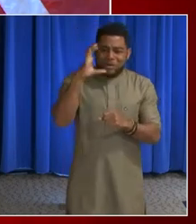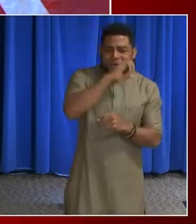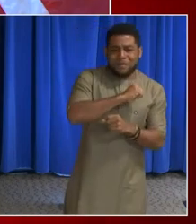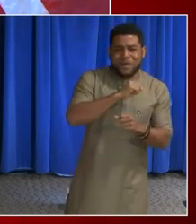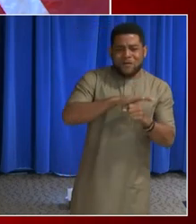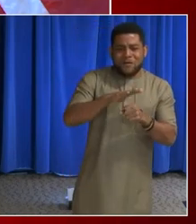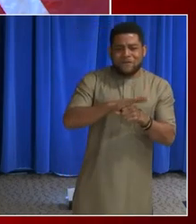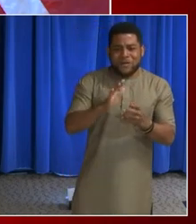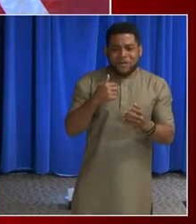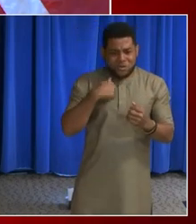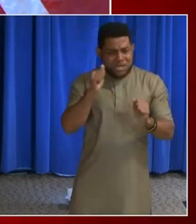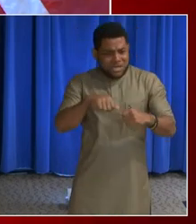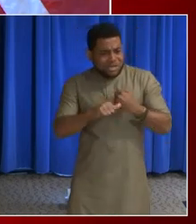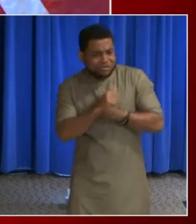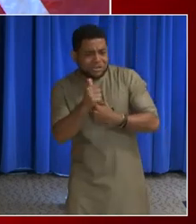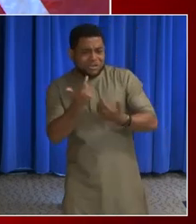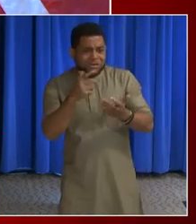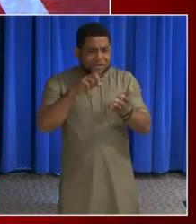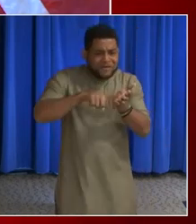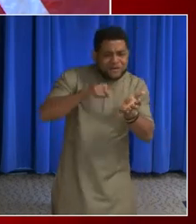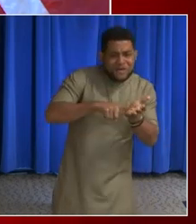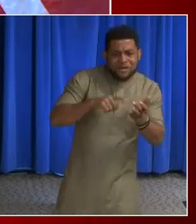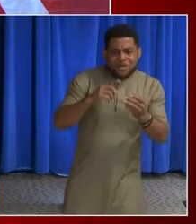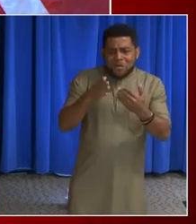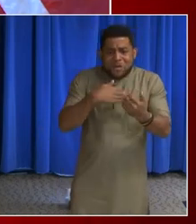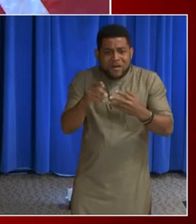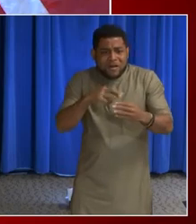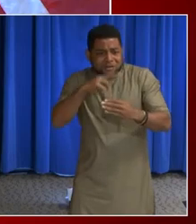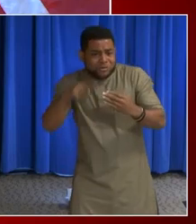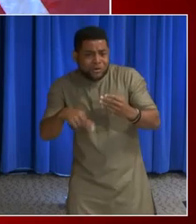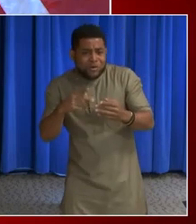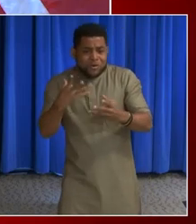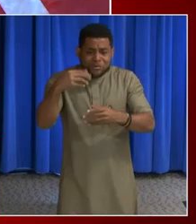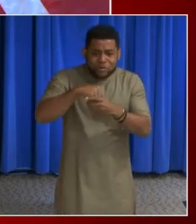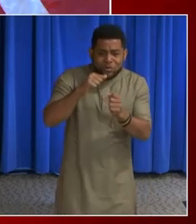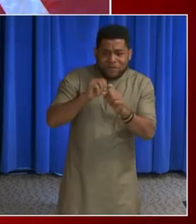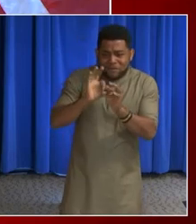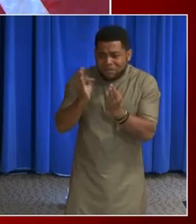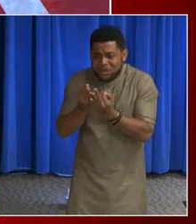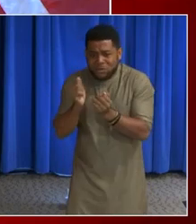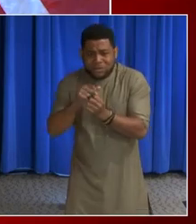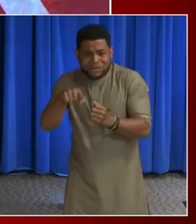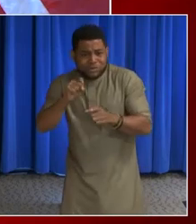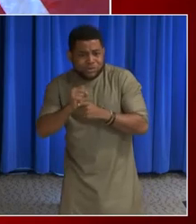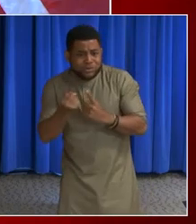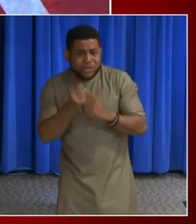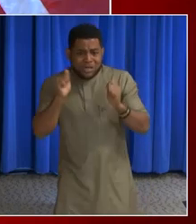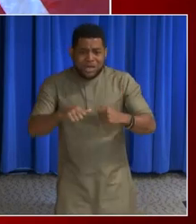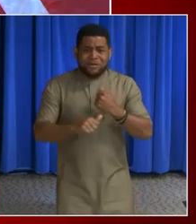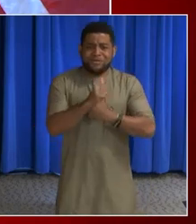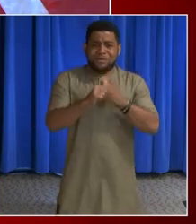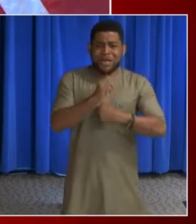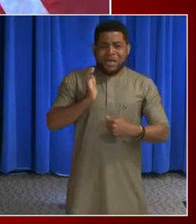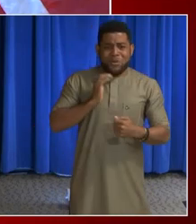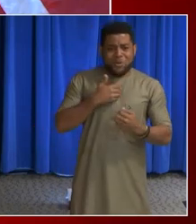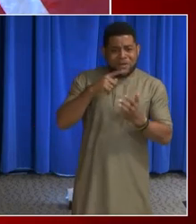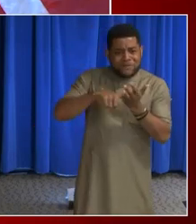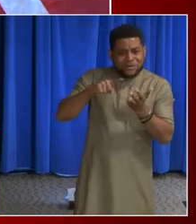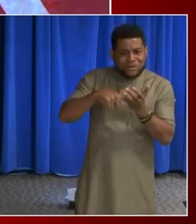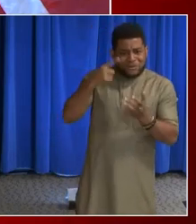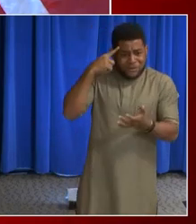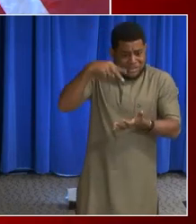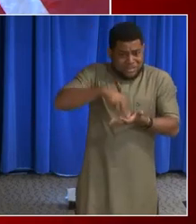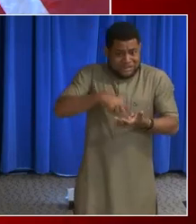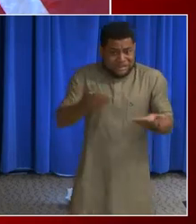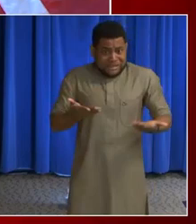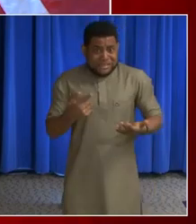do whatever outcomes anyone wants to see, to include the family in this case. It could jeopardize the outcome of the investigation for me to stand here and say